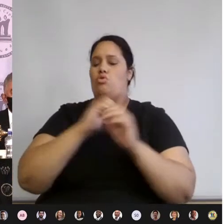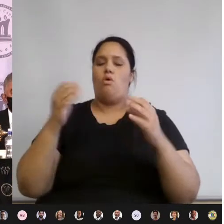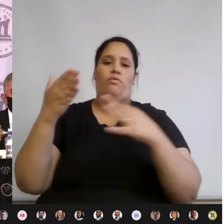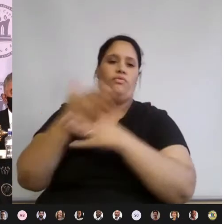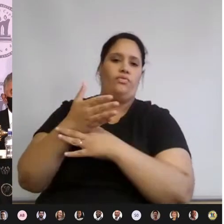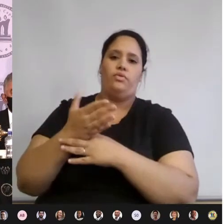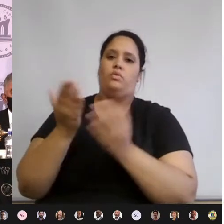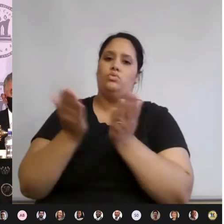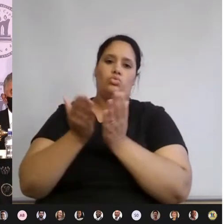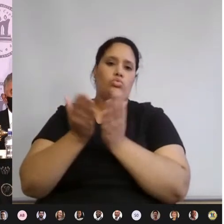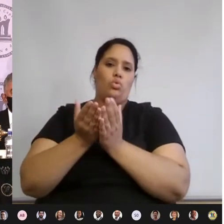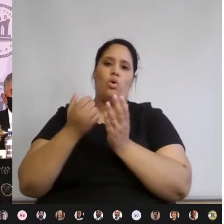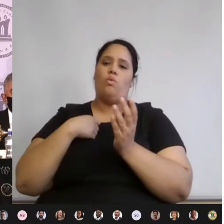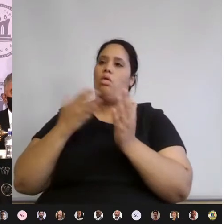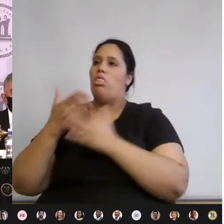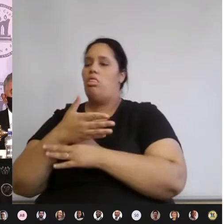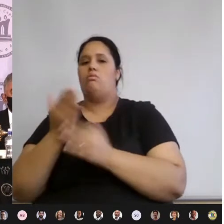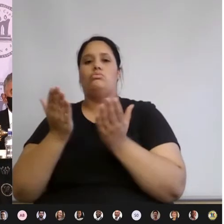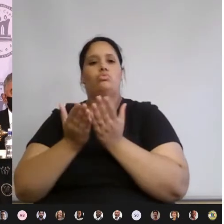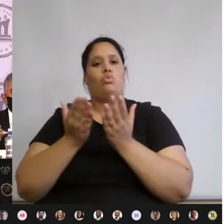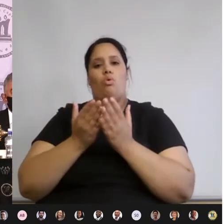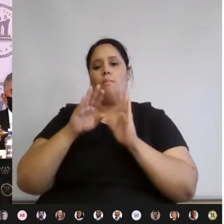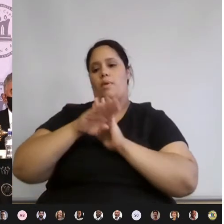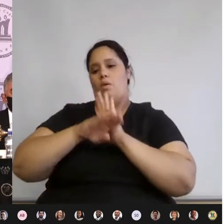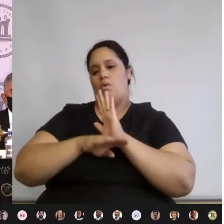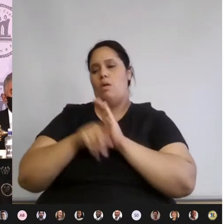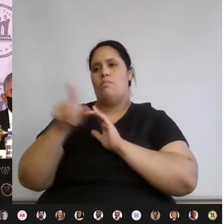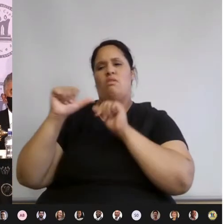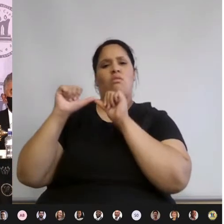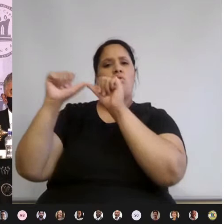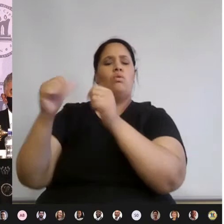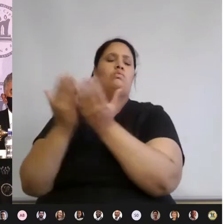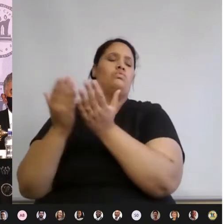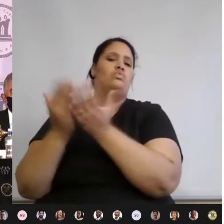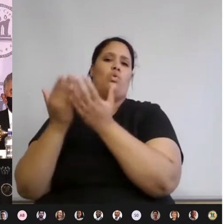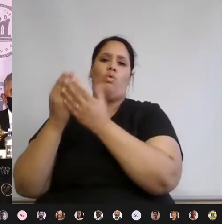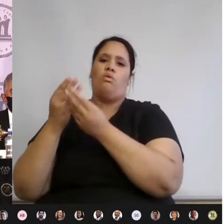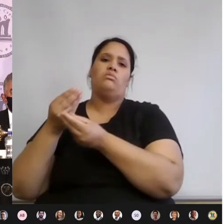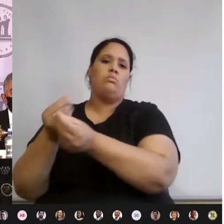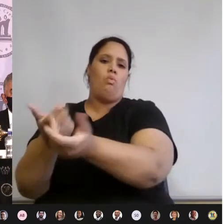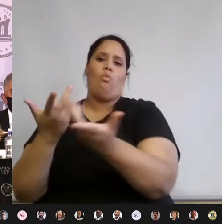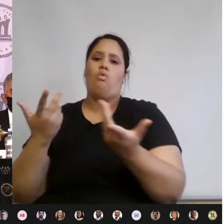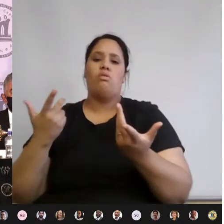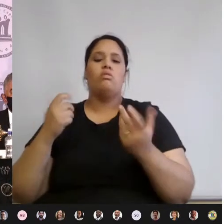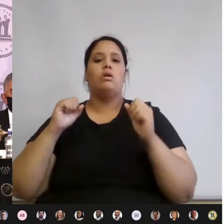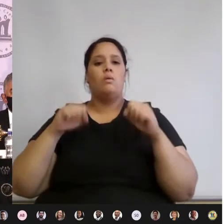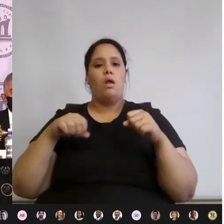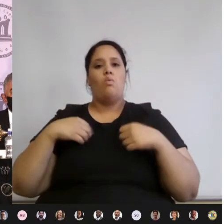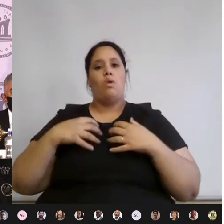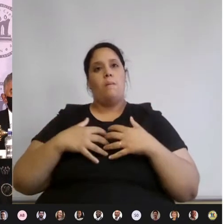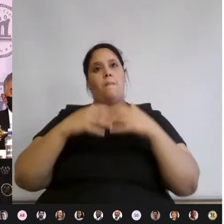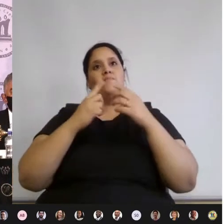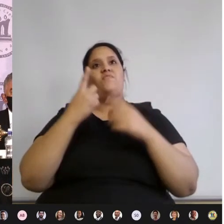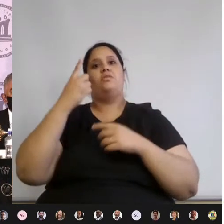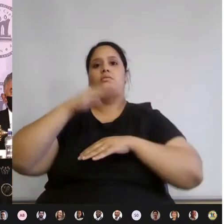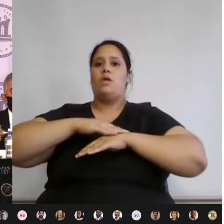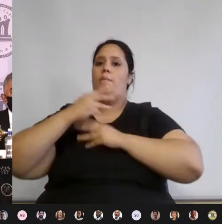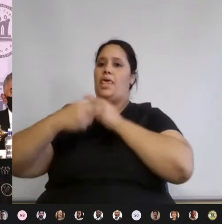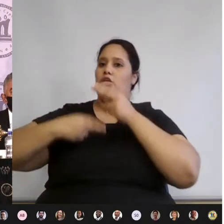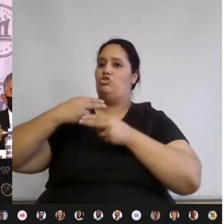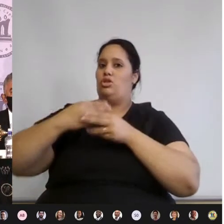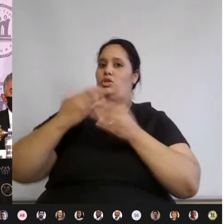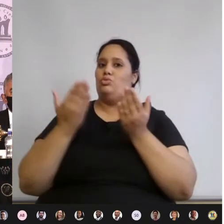any disruption to the school program. It continued seamlessly. Instead, we have made history for the school and the learners at the school